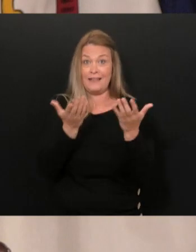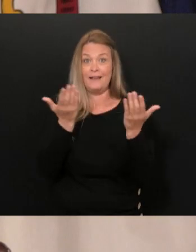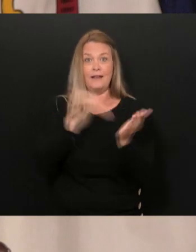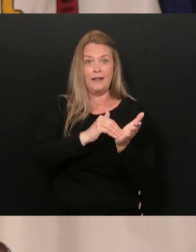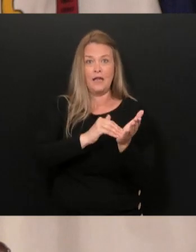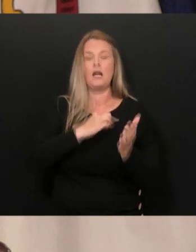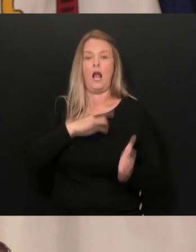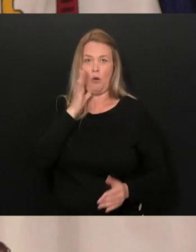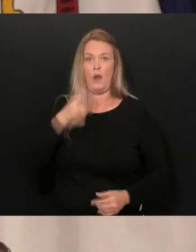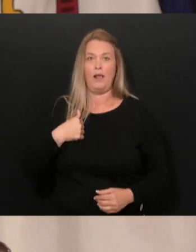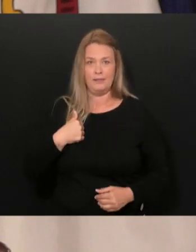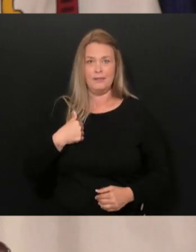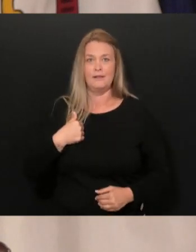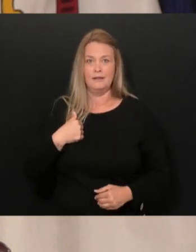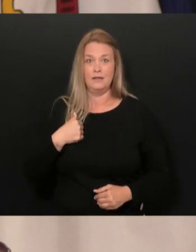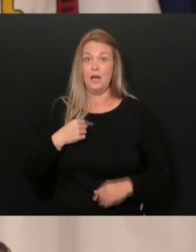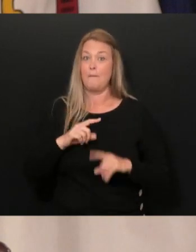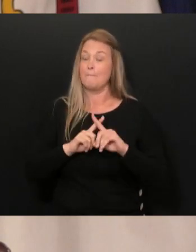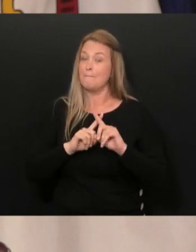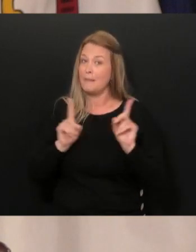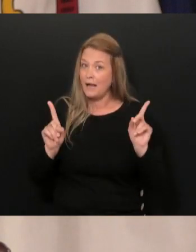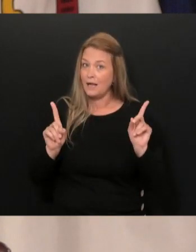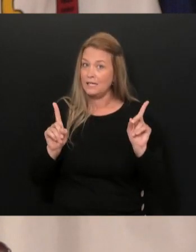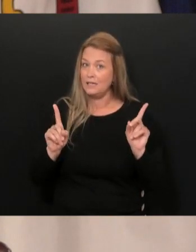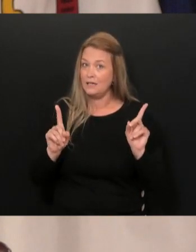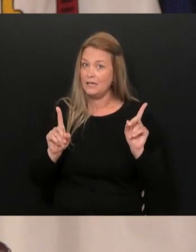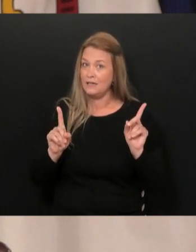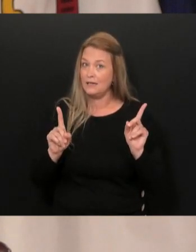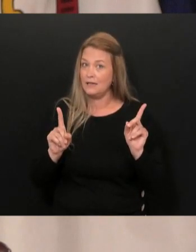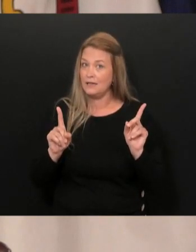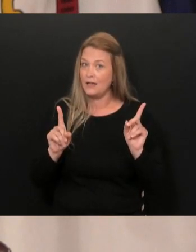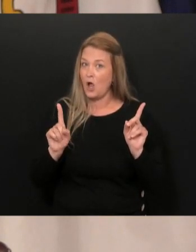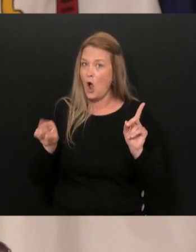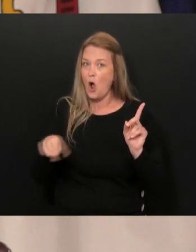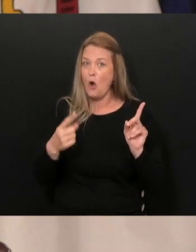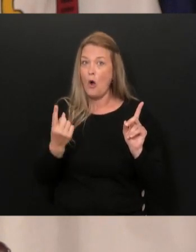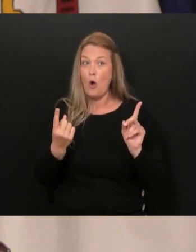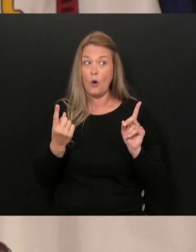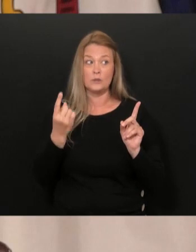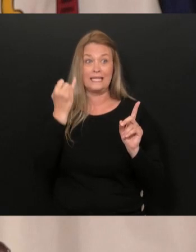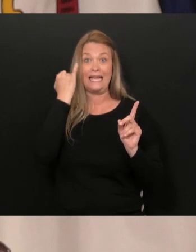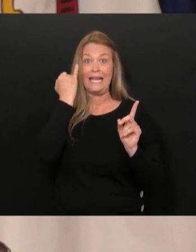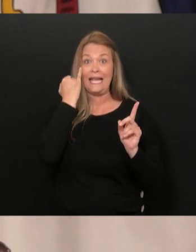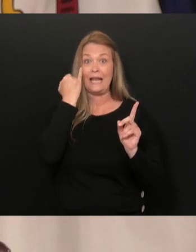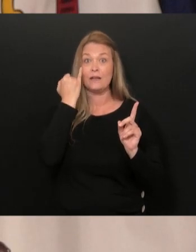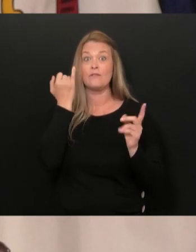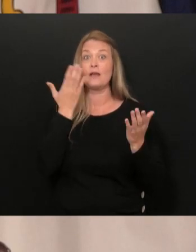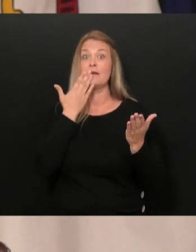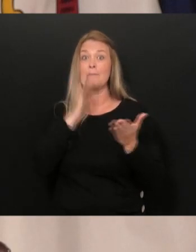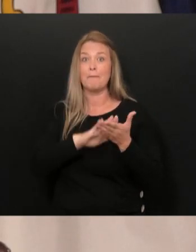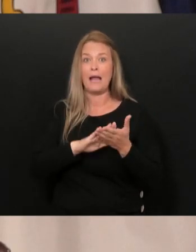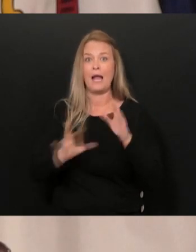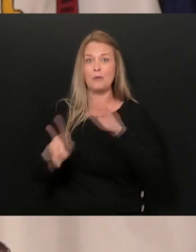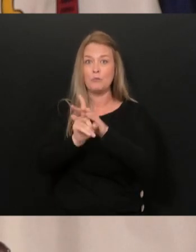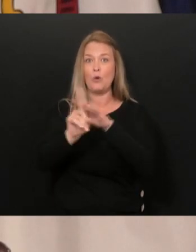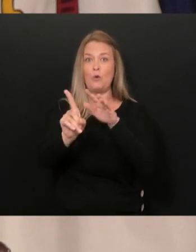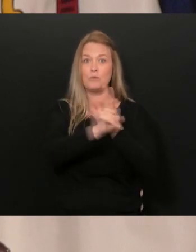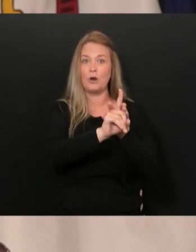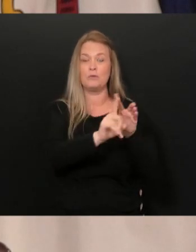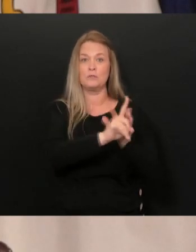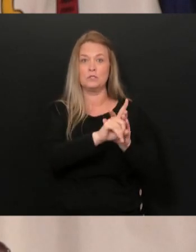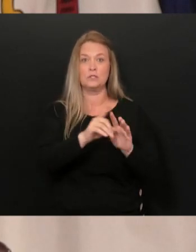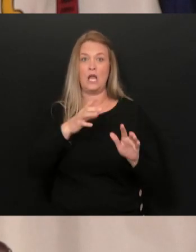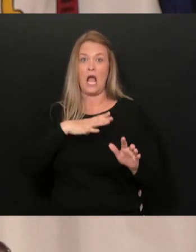because if in fact, this thing turns the wrong way, I'm going to react, and I'm going to